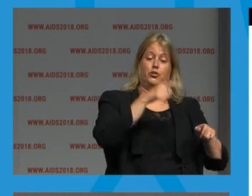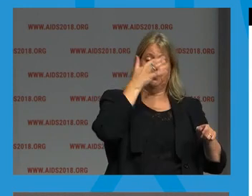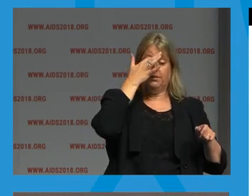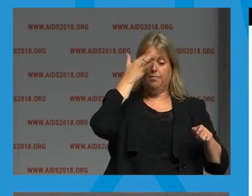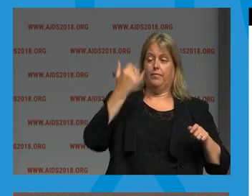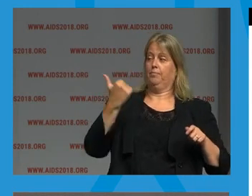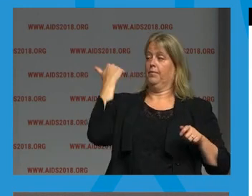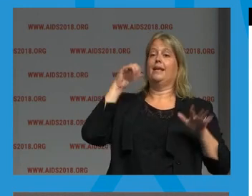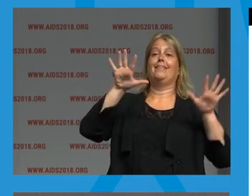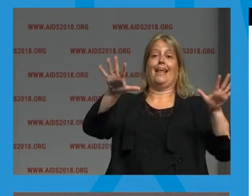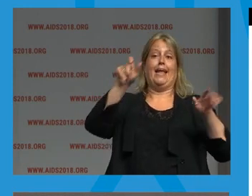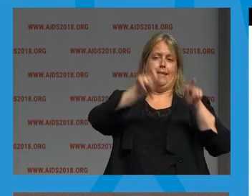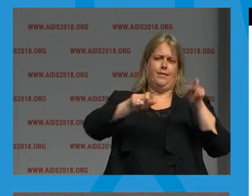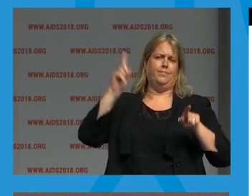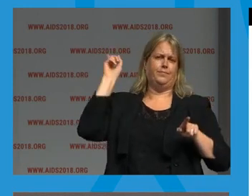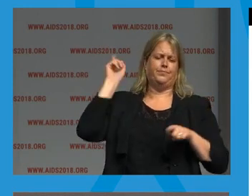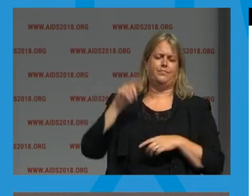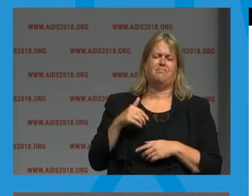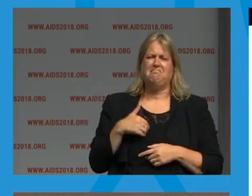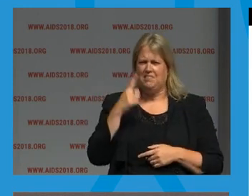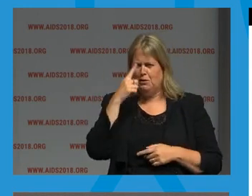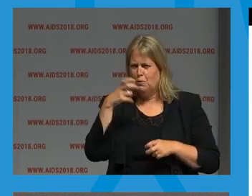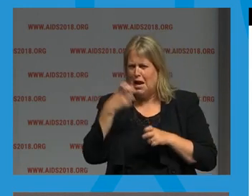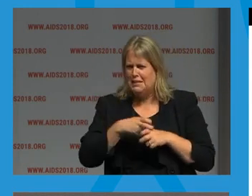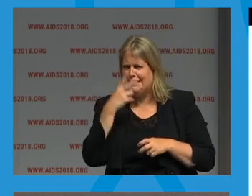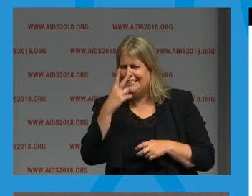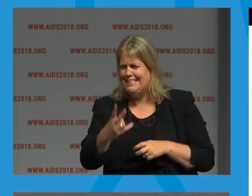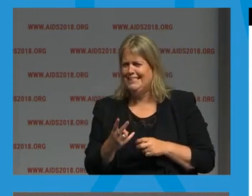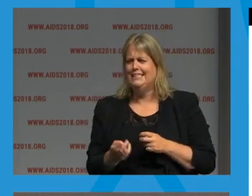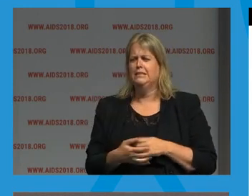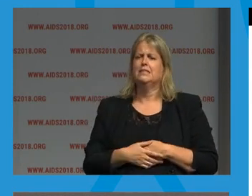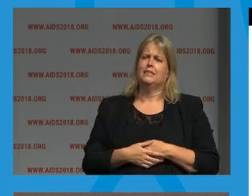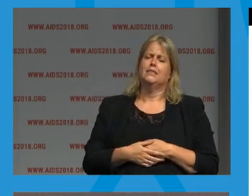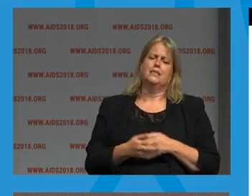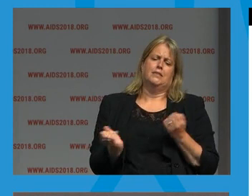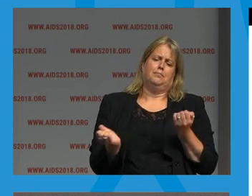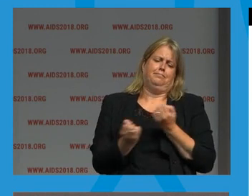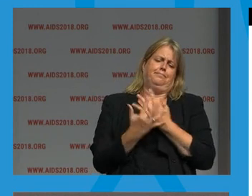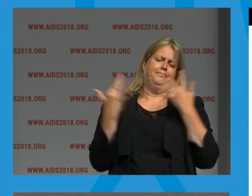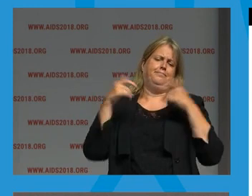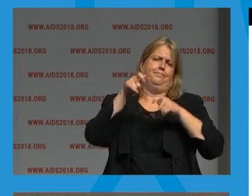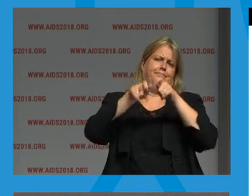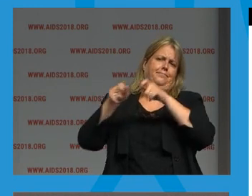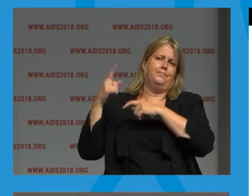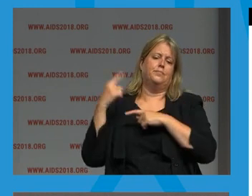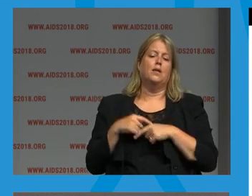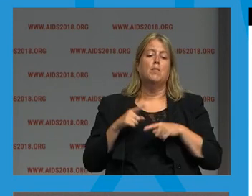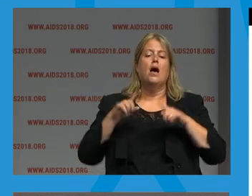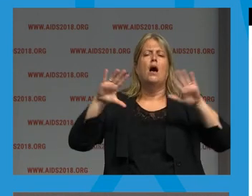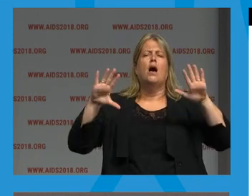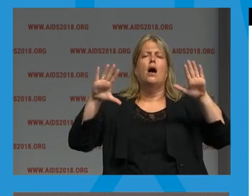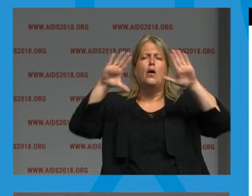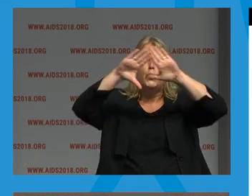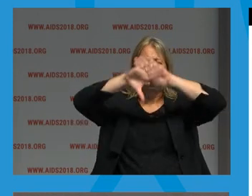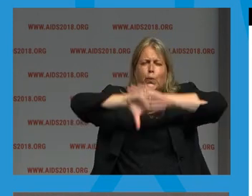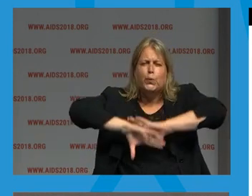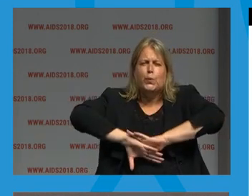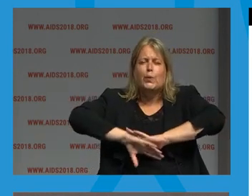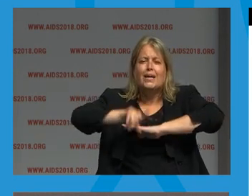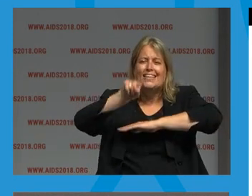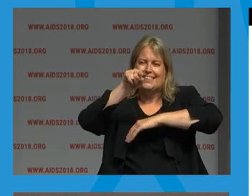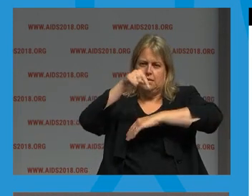shows 10 of them. I know it's difficult to see because there are a number of patients there, but in the shaded area is the